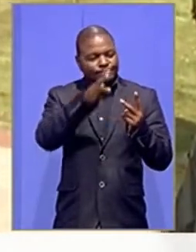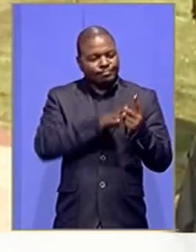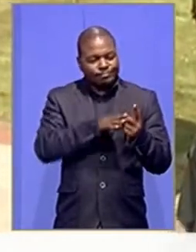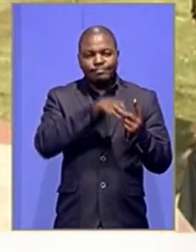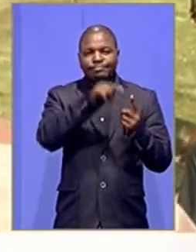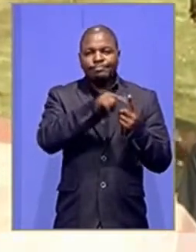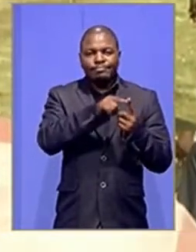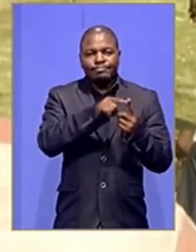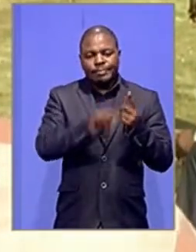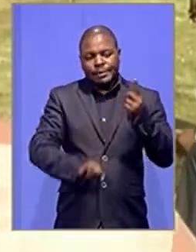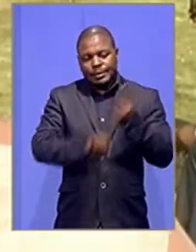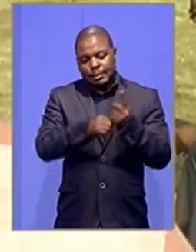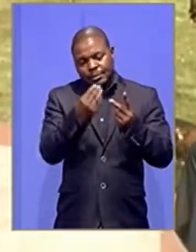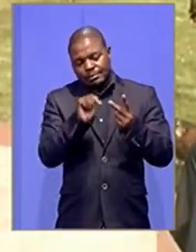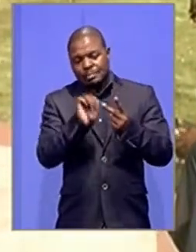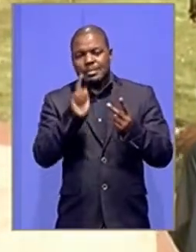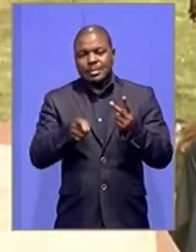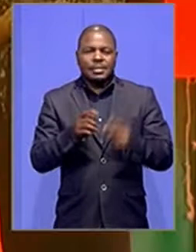ngwana wa ngwanabo.